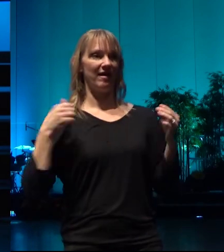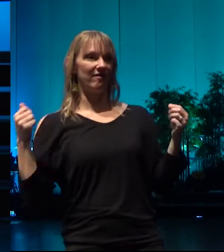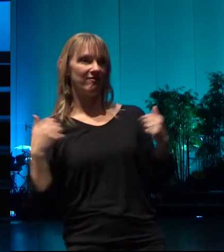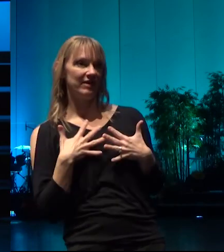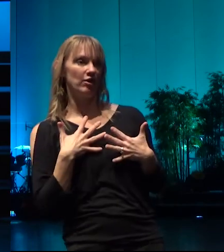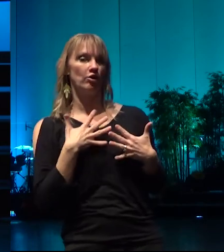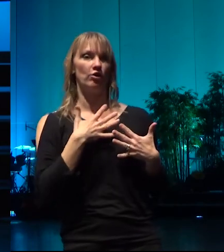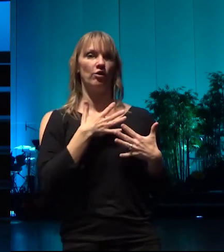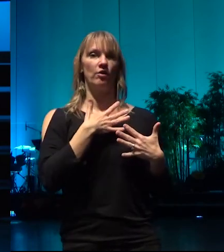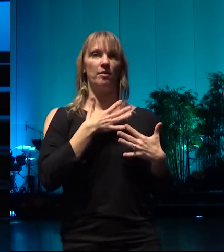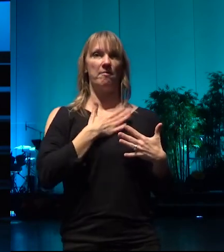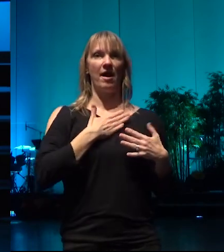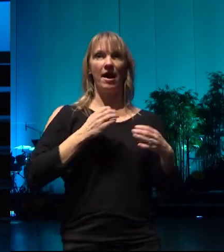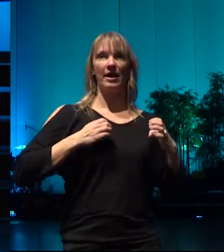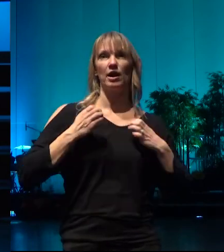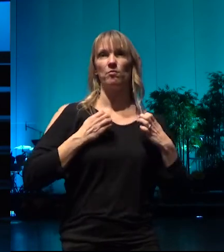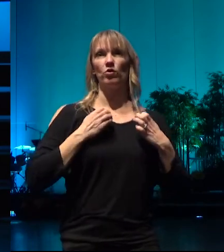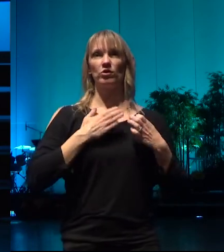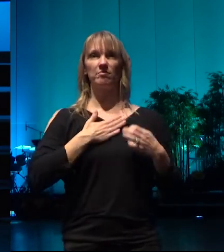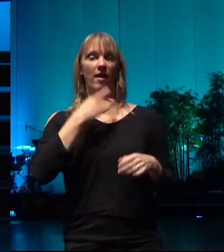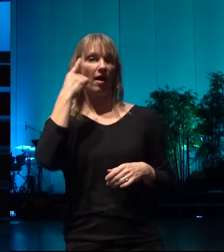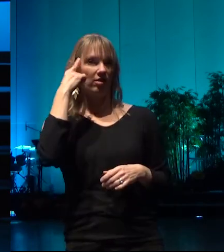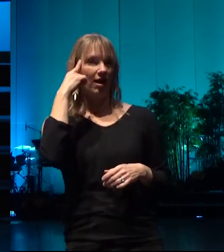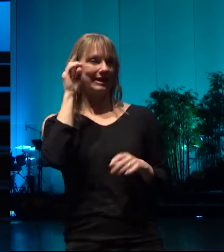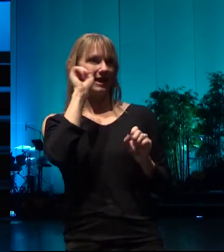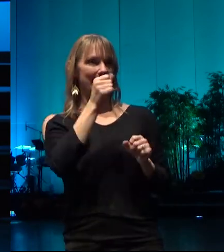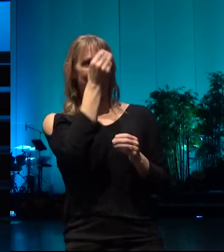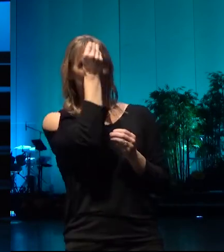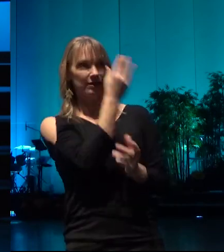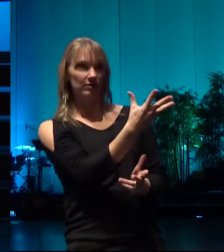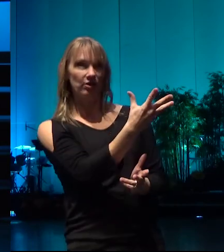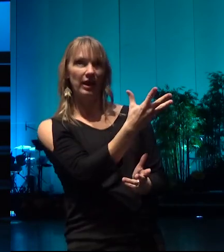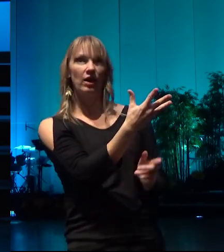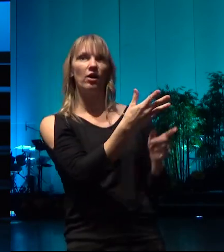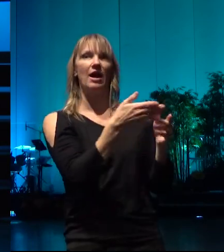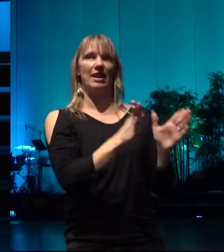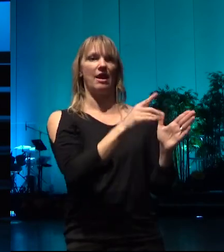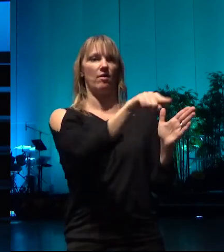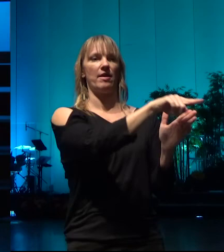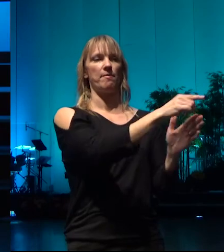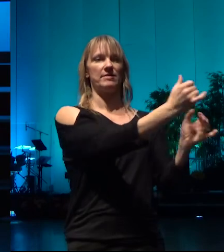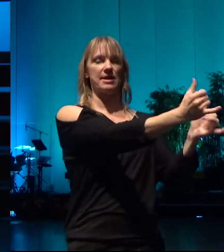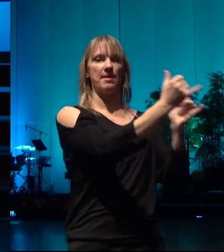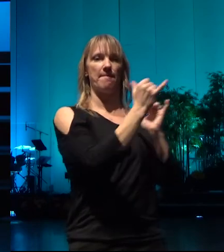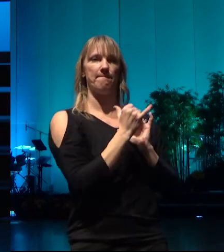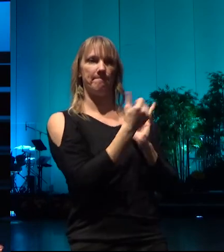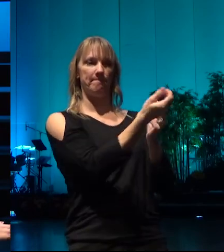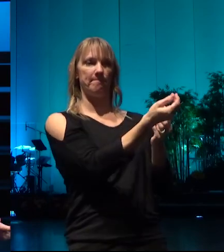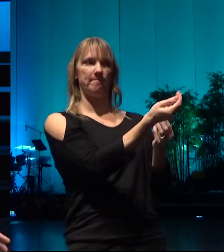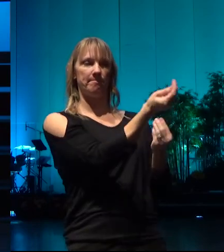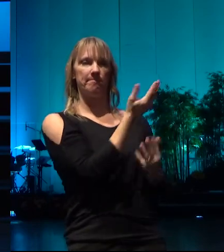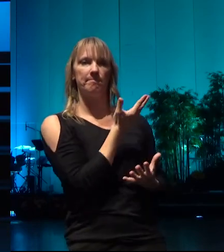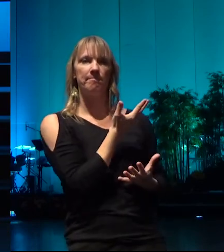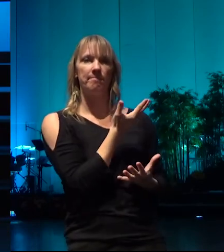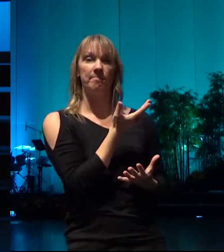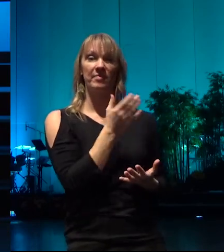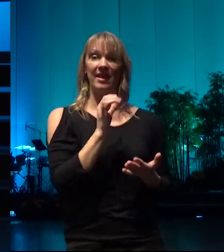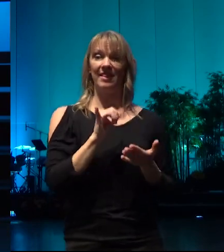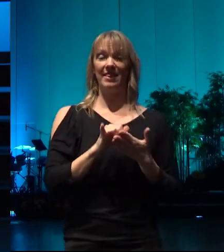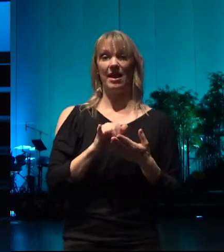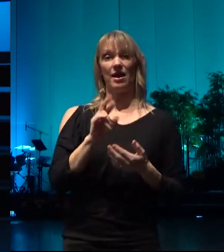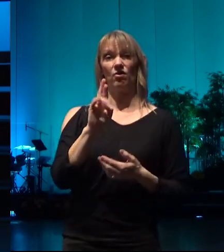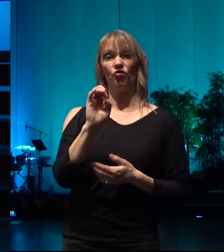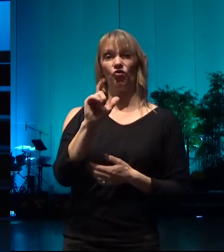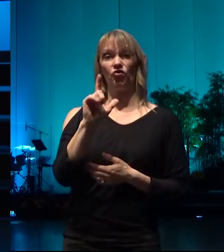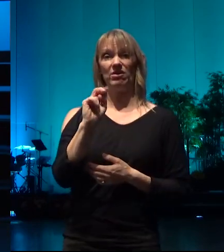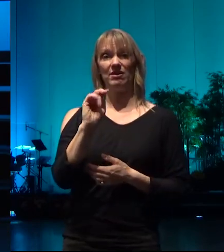walking through that gate together and standing with each other instead of separating from each other, we build a new